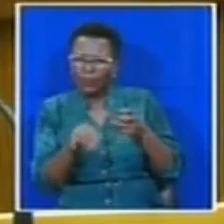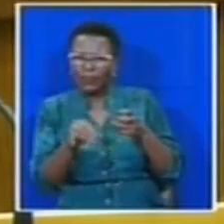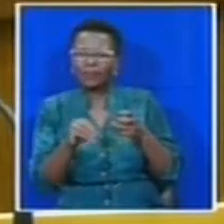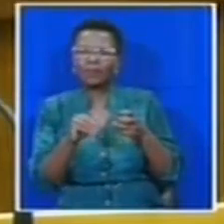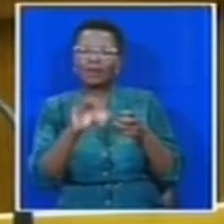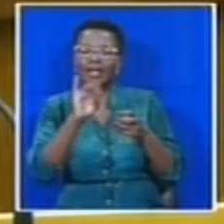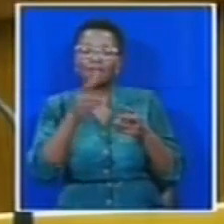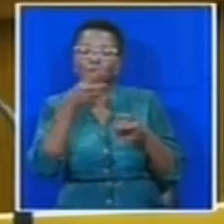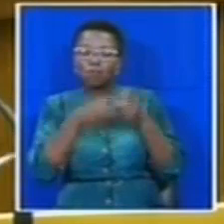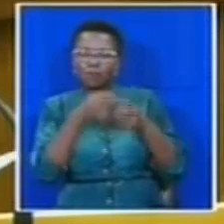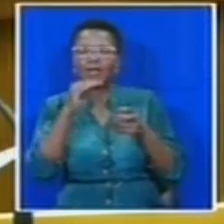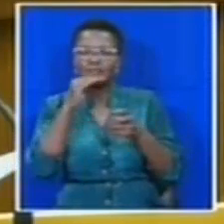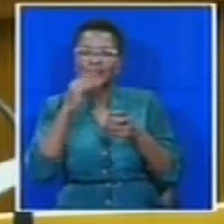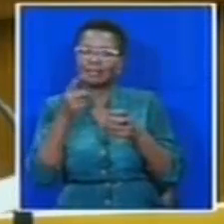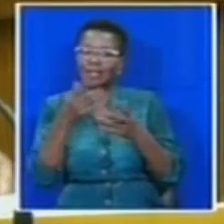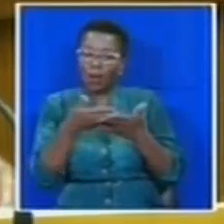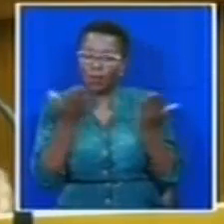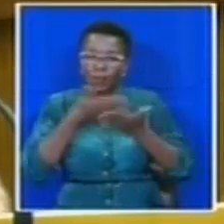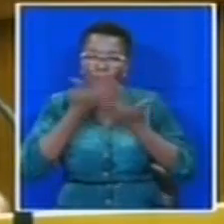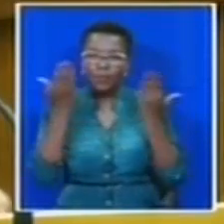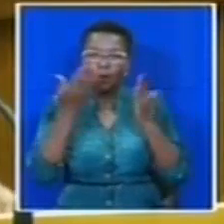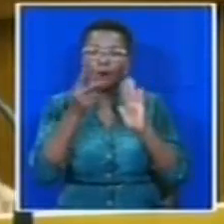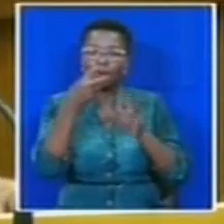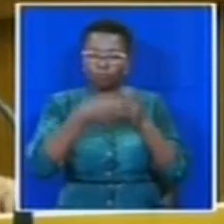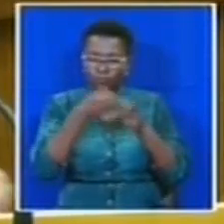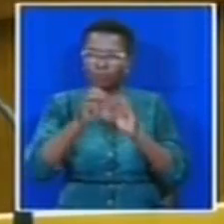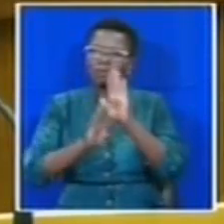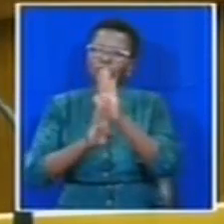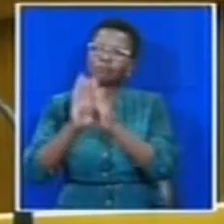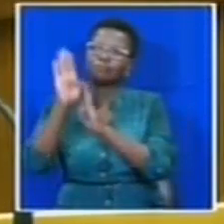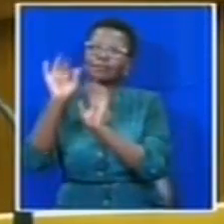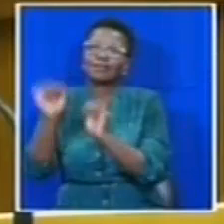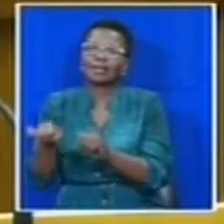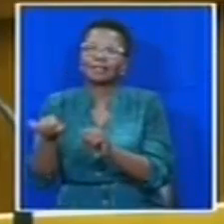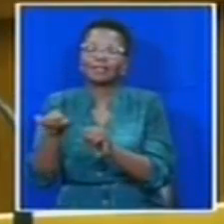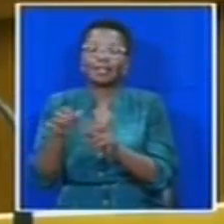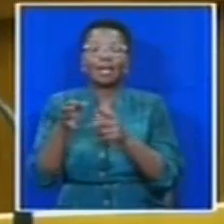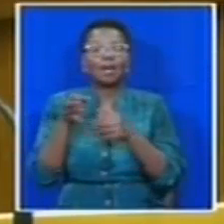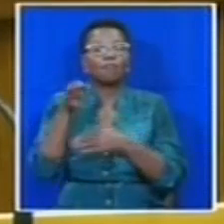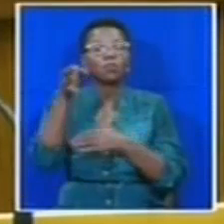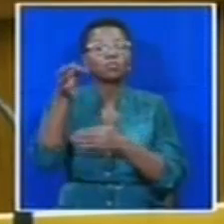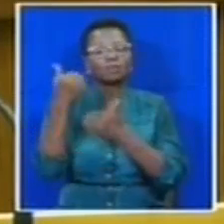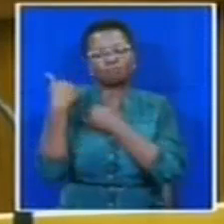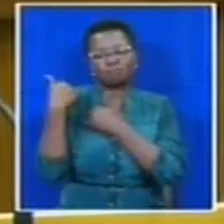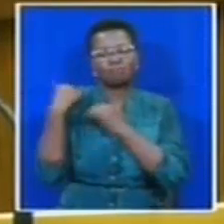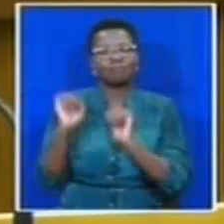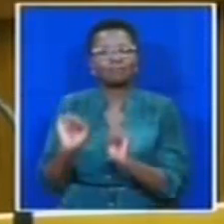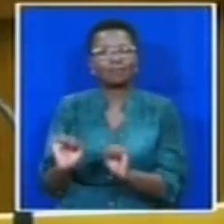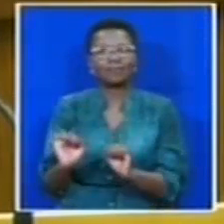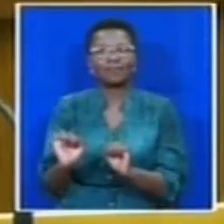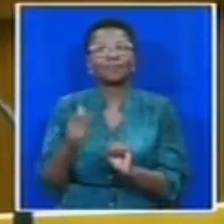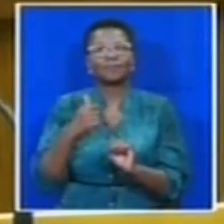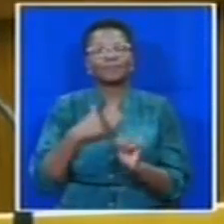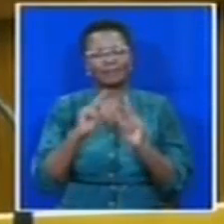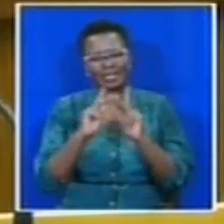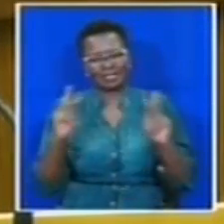enhances our development prospects. And our future is indeed in our own hands. There are several reforms